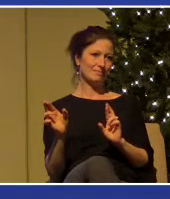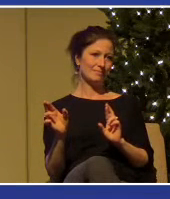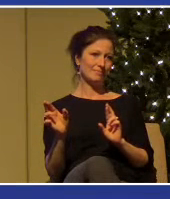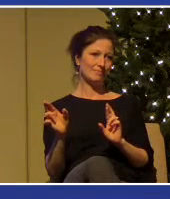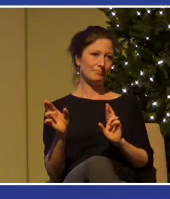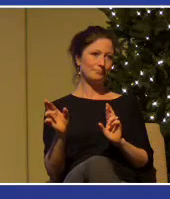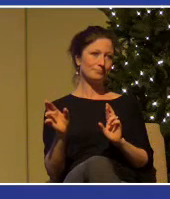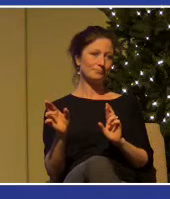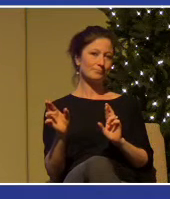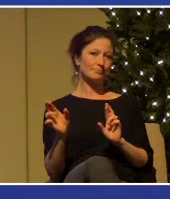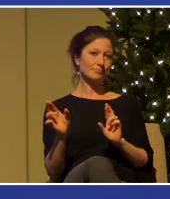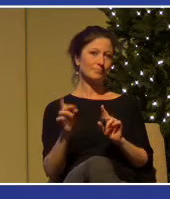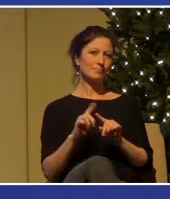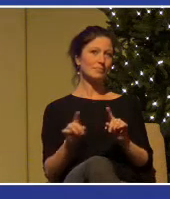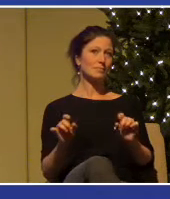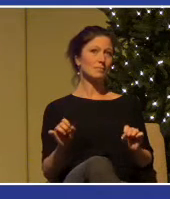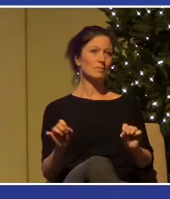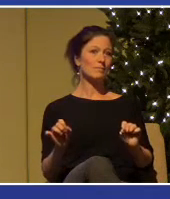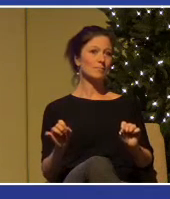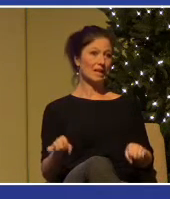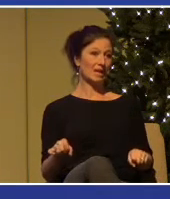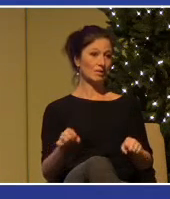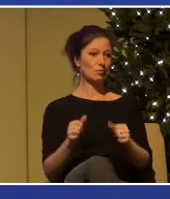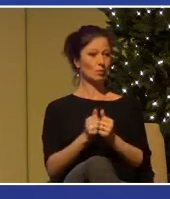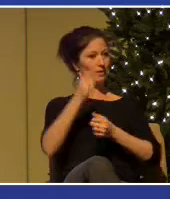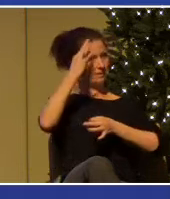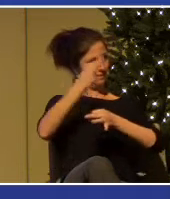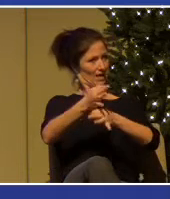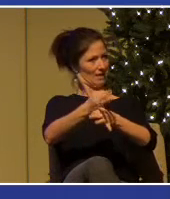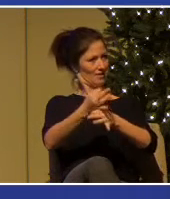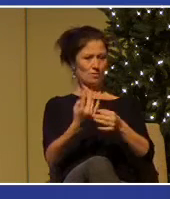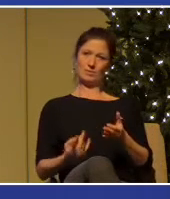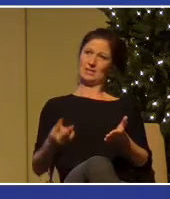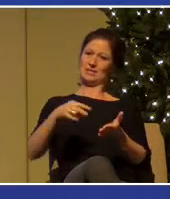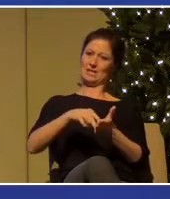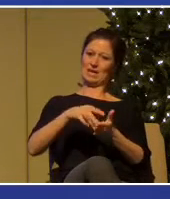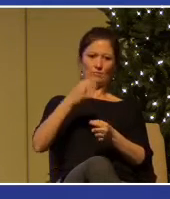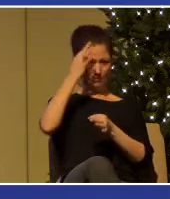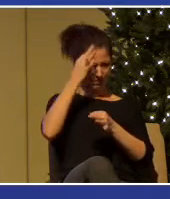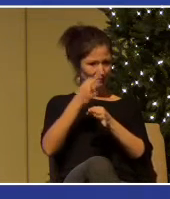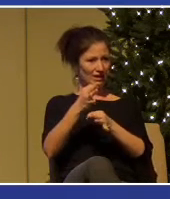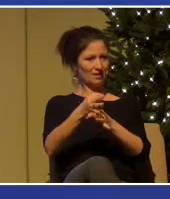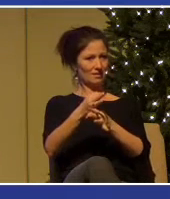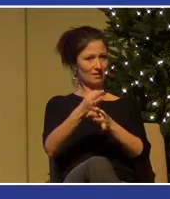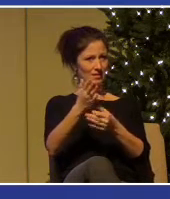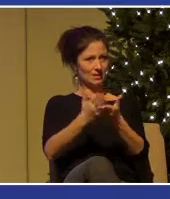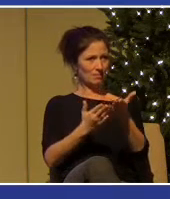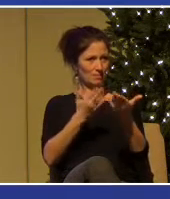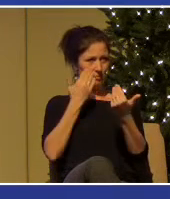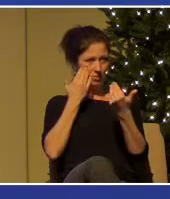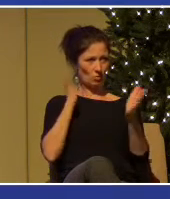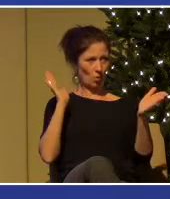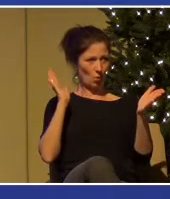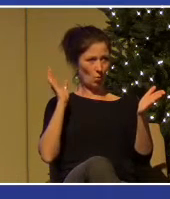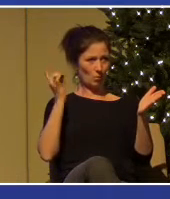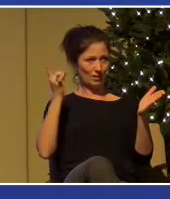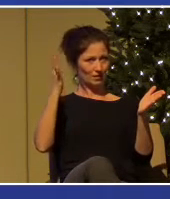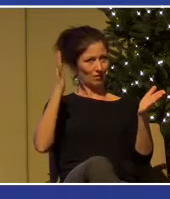But we can also do that then in faith, stand in faith for those who do not know God who